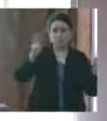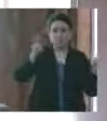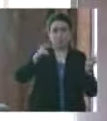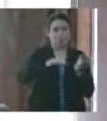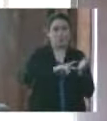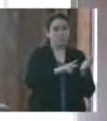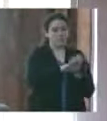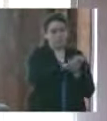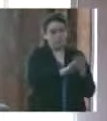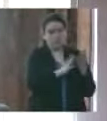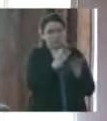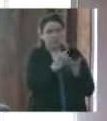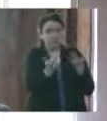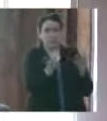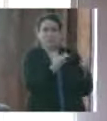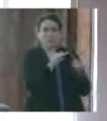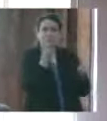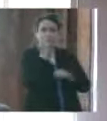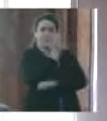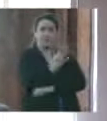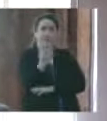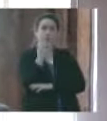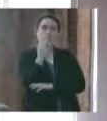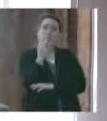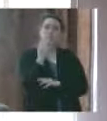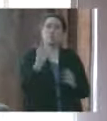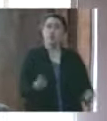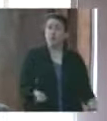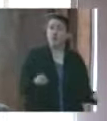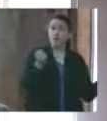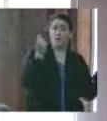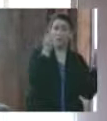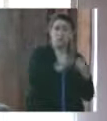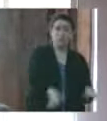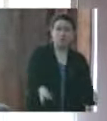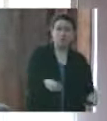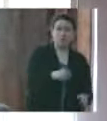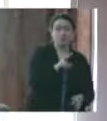forests, of the order of $2 to $4.5 trillion per annum.